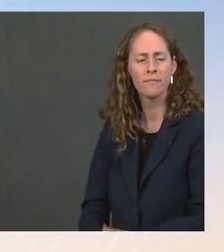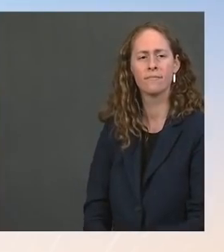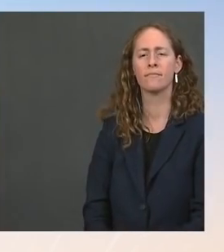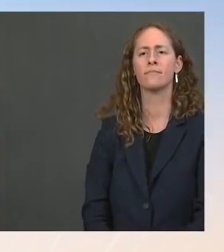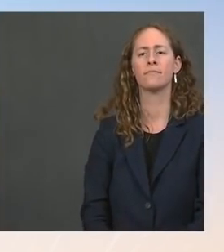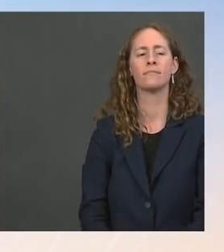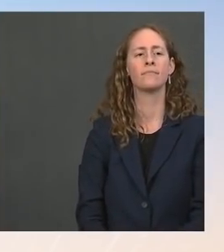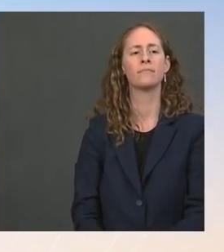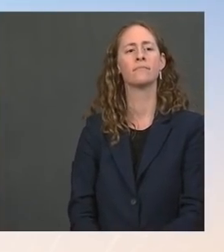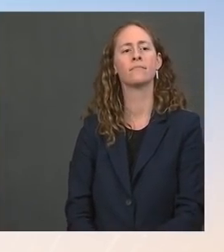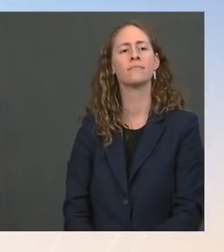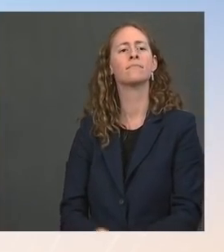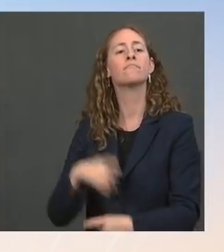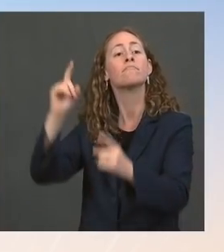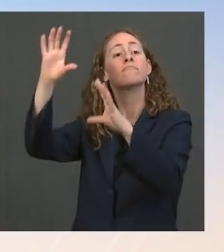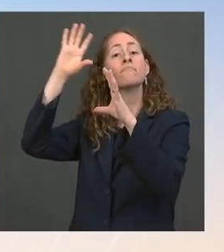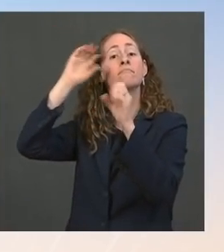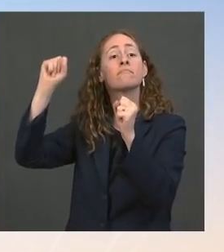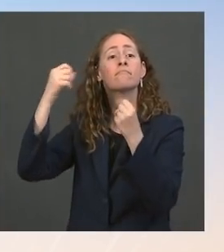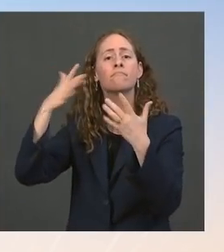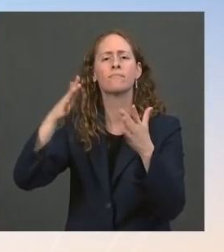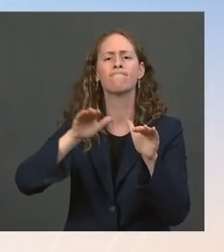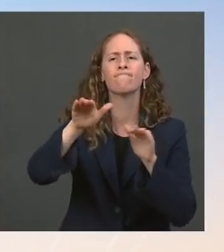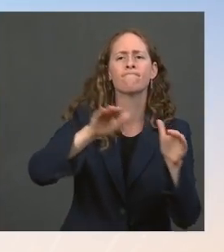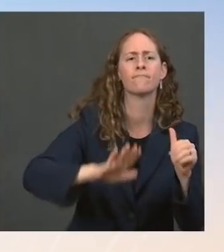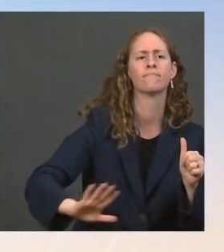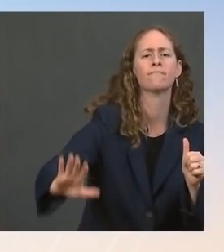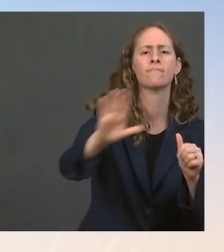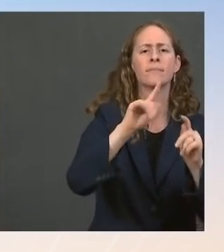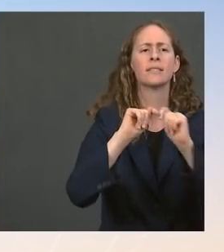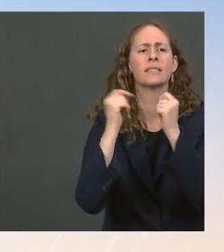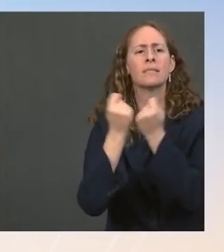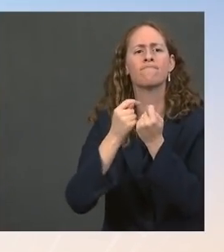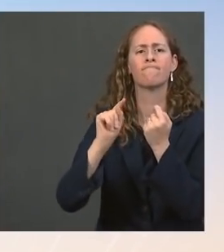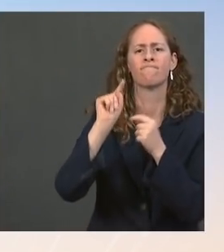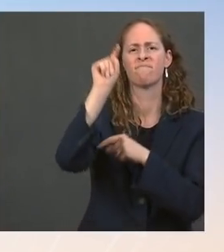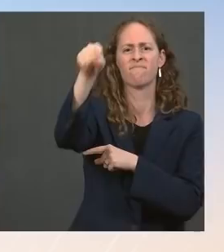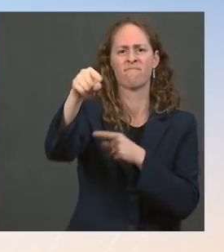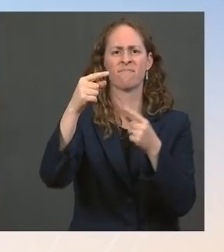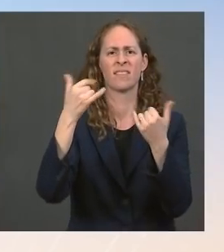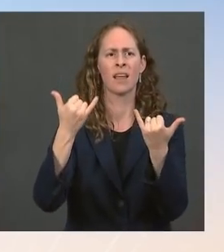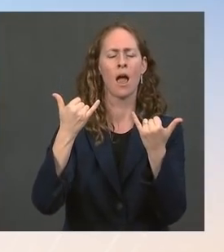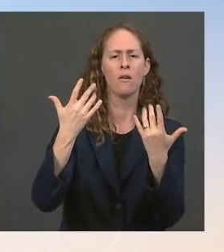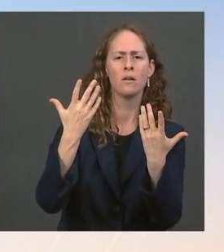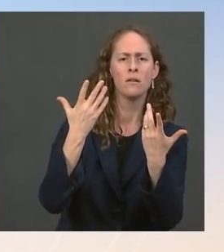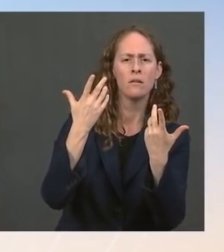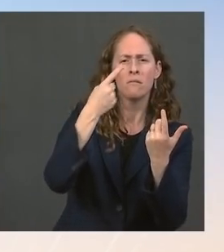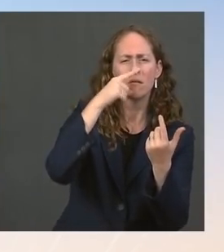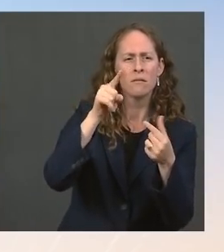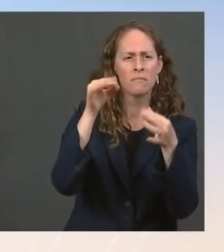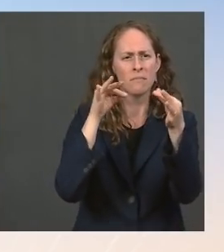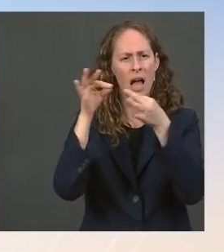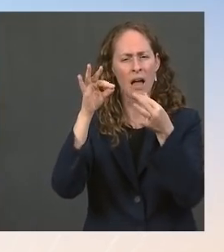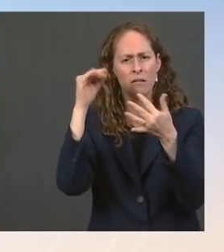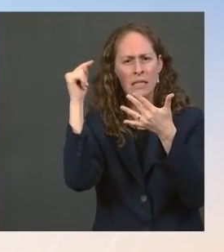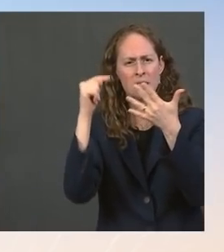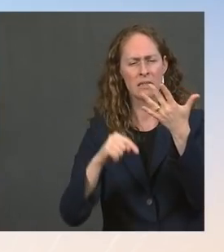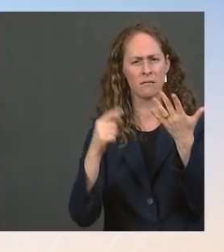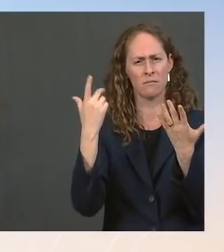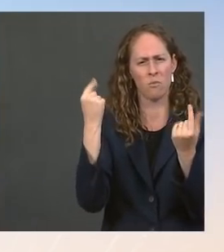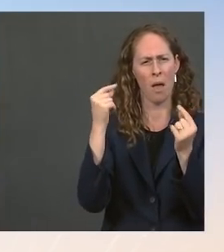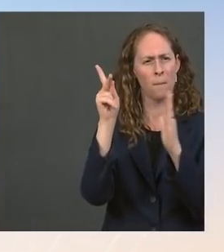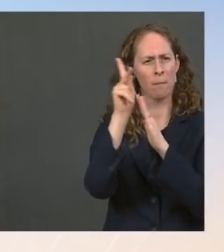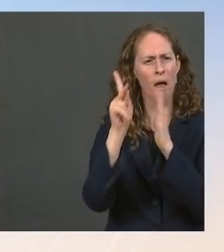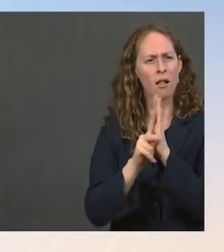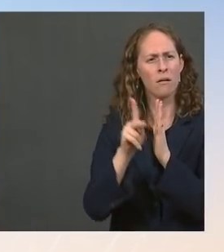of his national security team, homeland security team to do is to explain clearly what our policy is and what our policy is not. We could